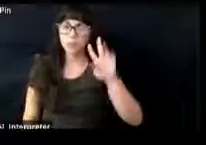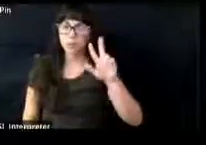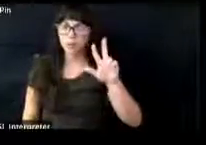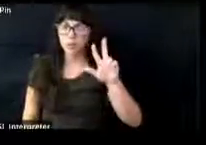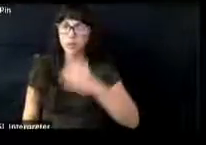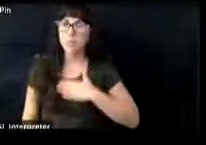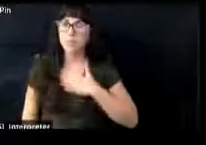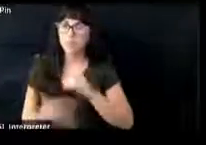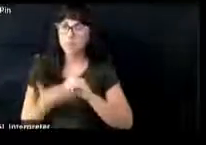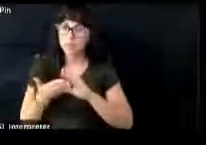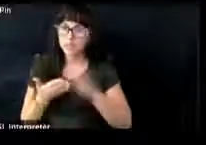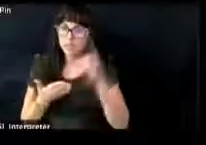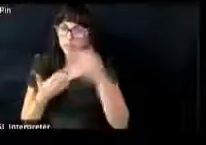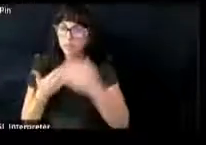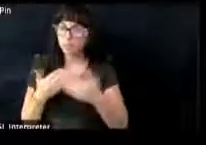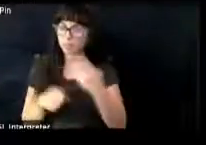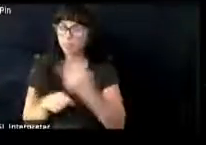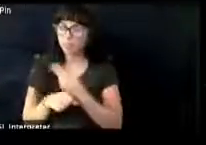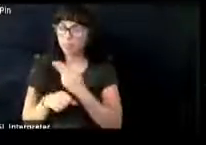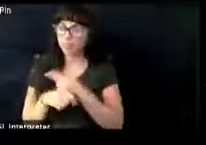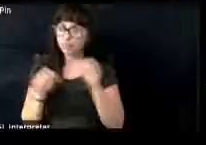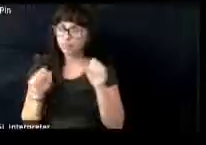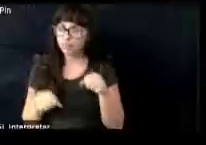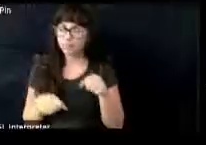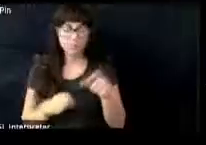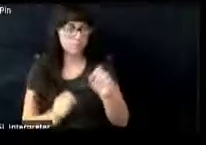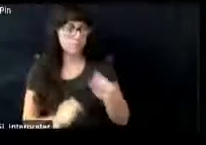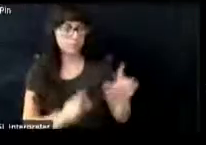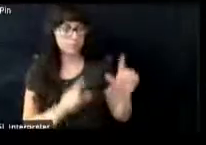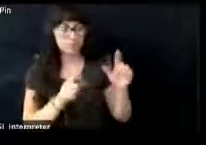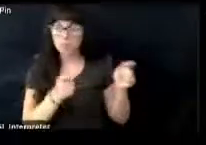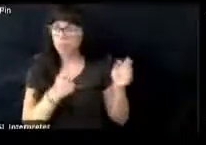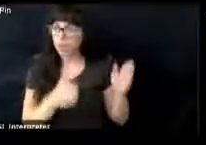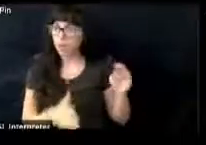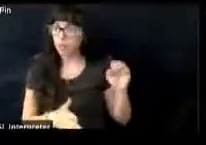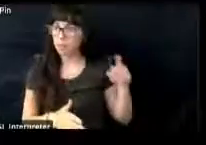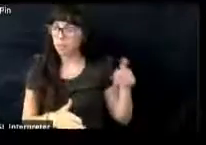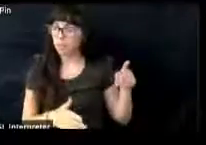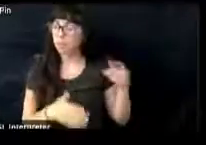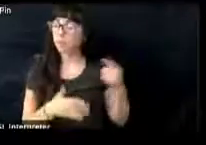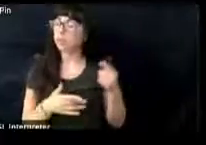And if you have an area you would like to discuss, please let the mapper know what that is. And the floor is yours.